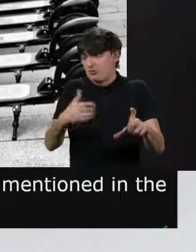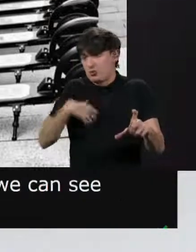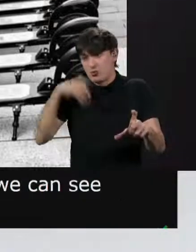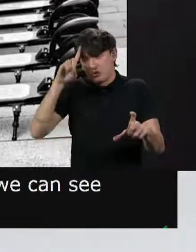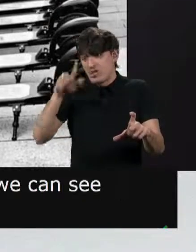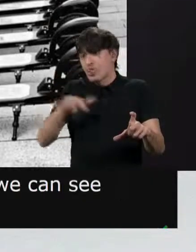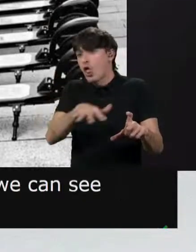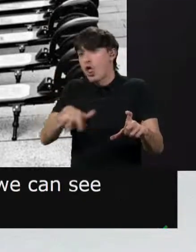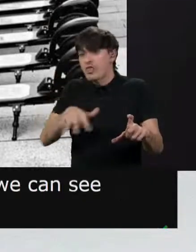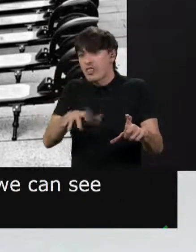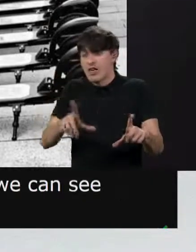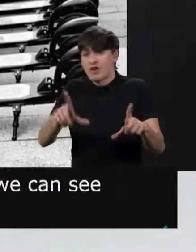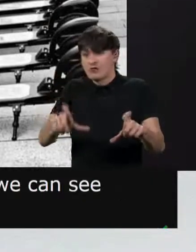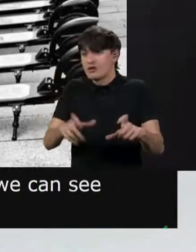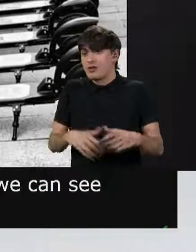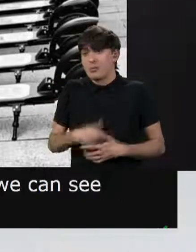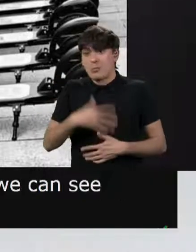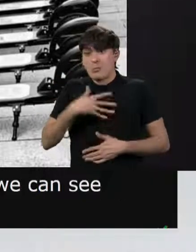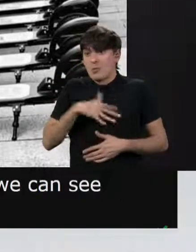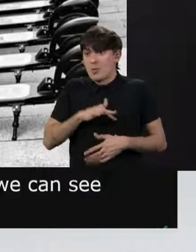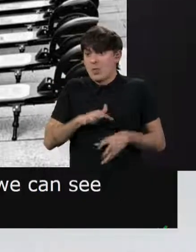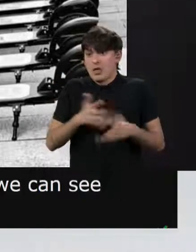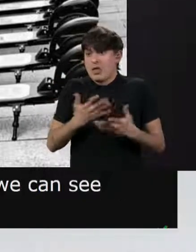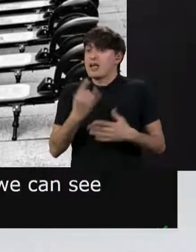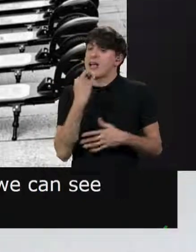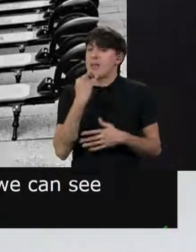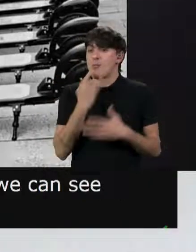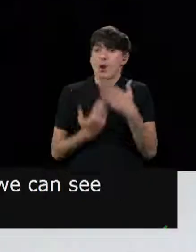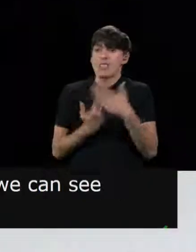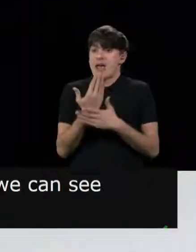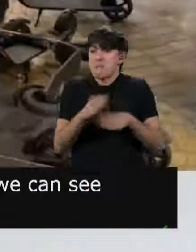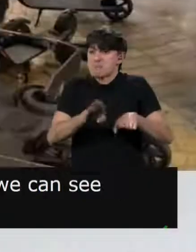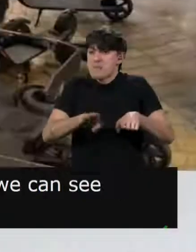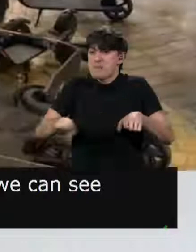parked they are on the sidewalk.